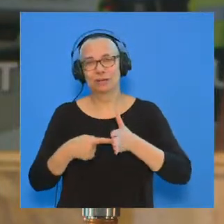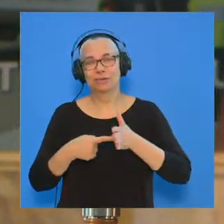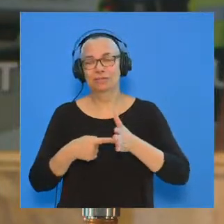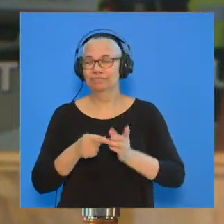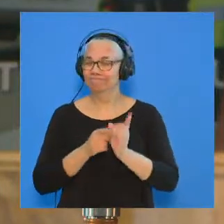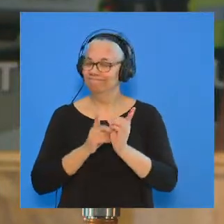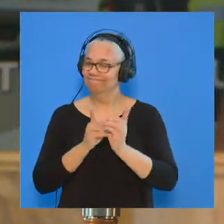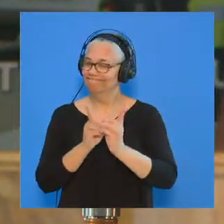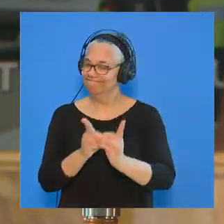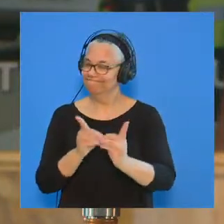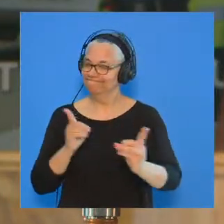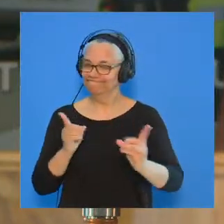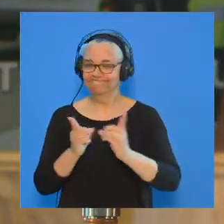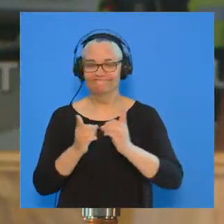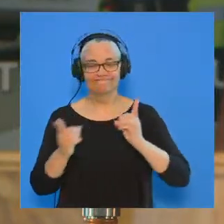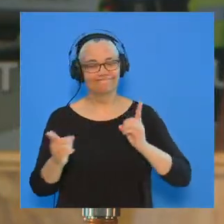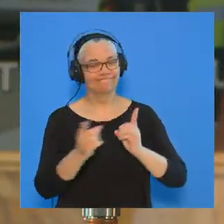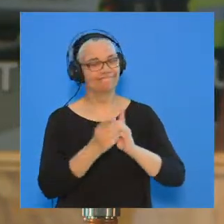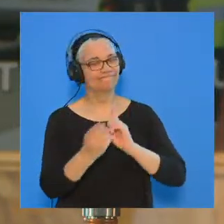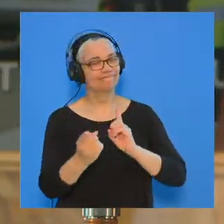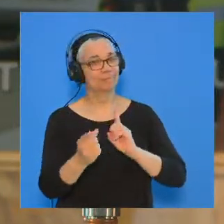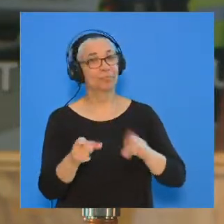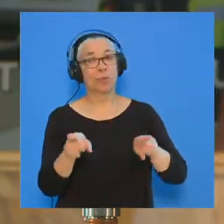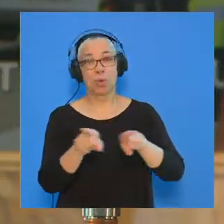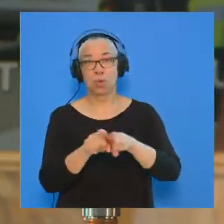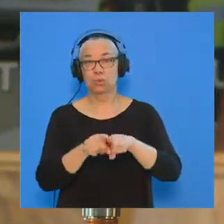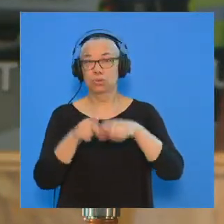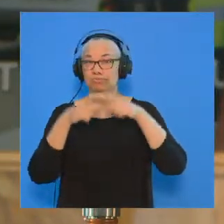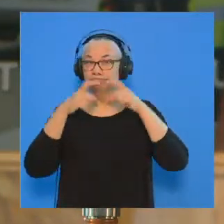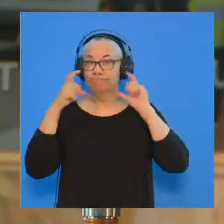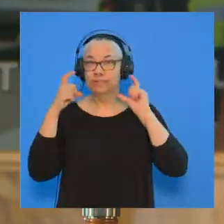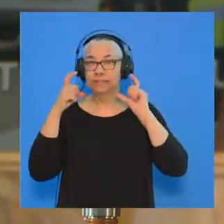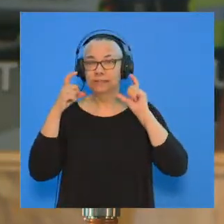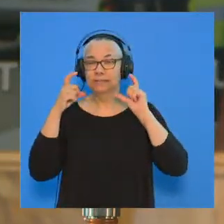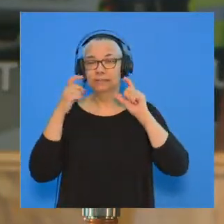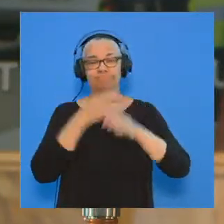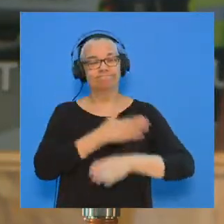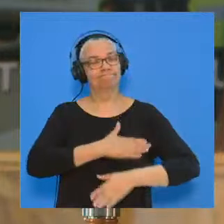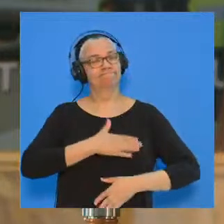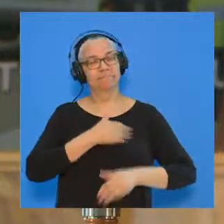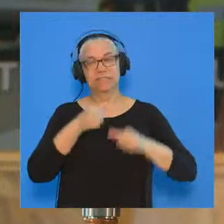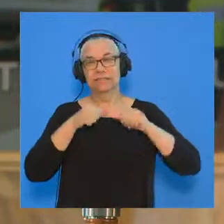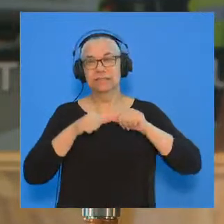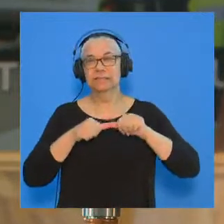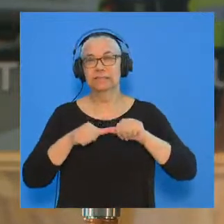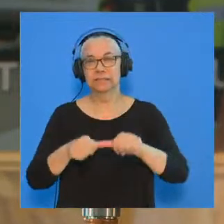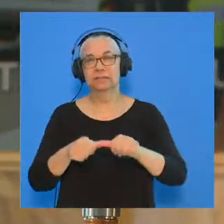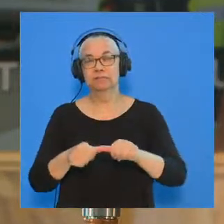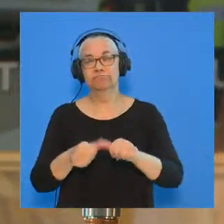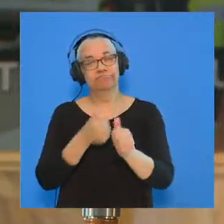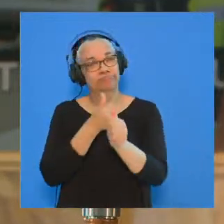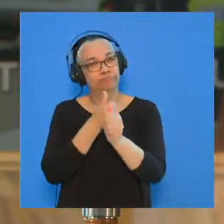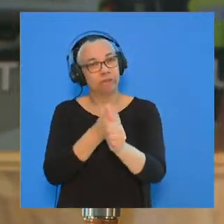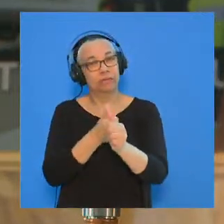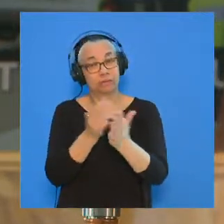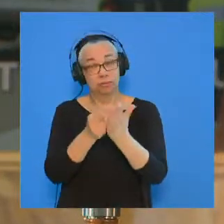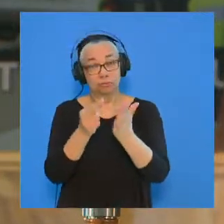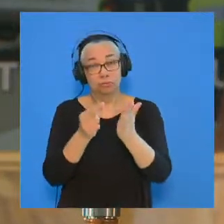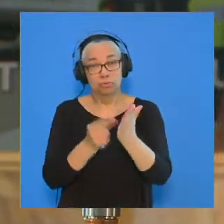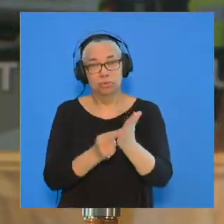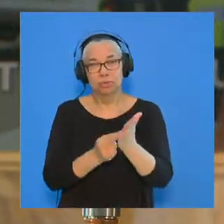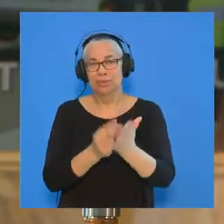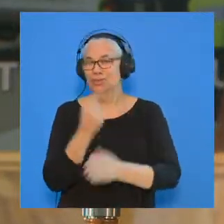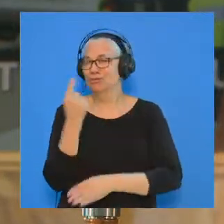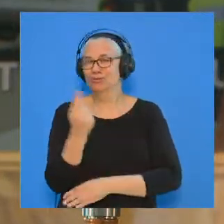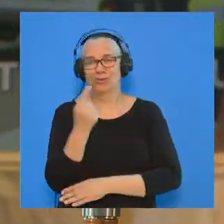physical distancing as well as wearing a mask. So we're asking everyone to continue operating under those particular mitigants, because that's the